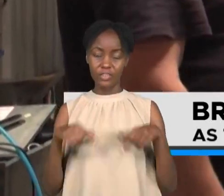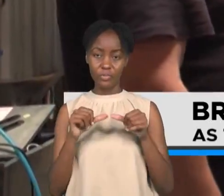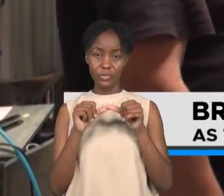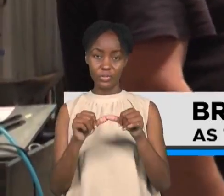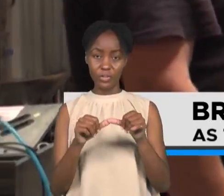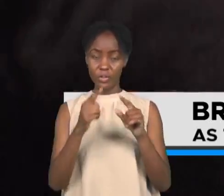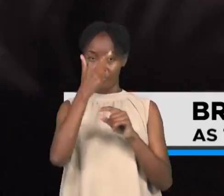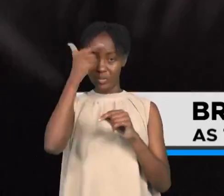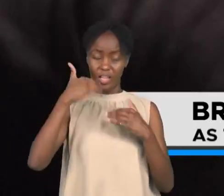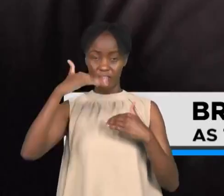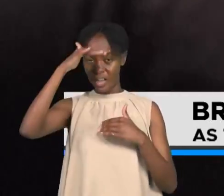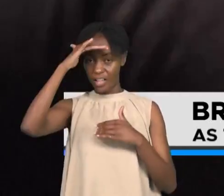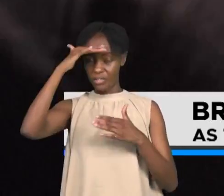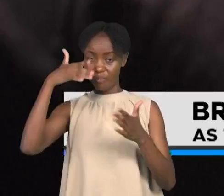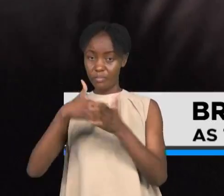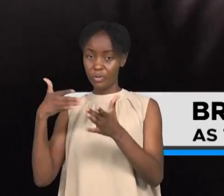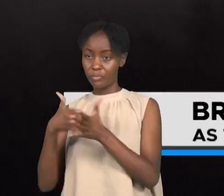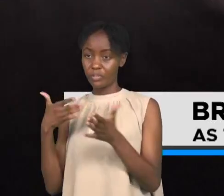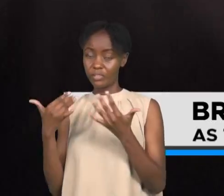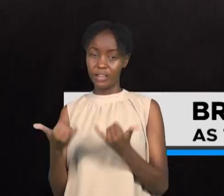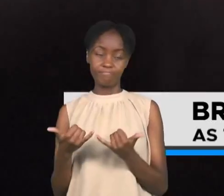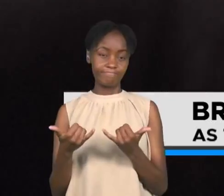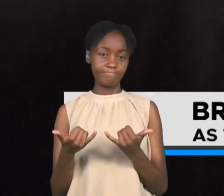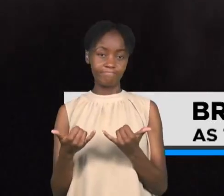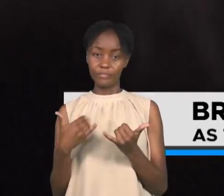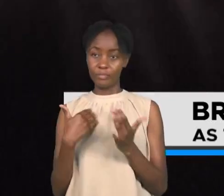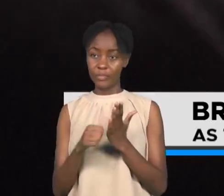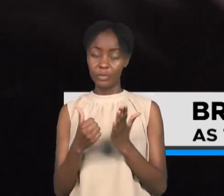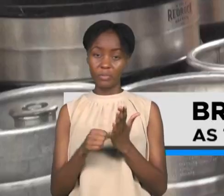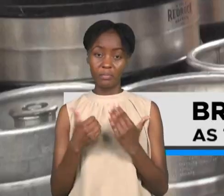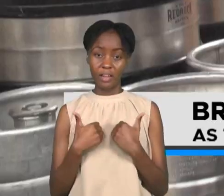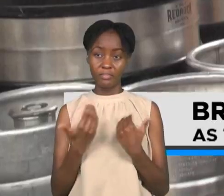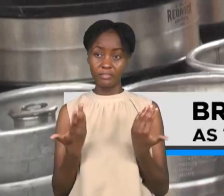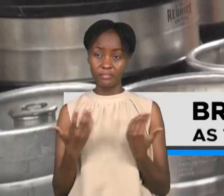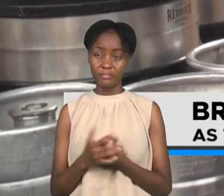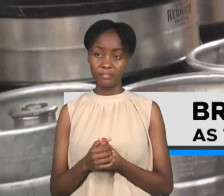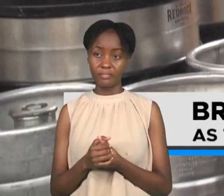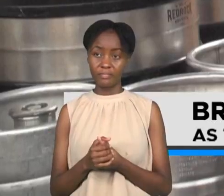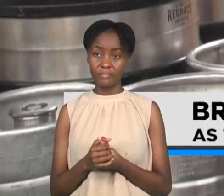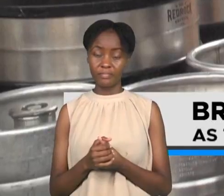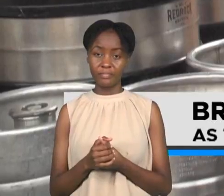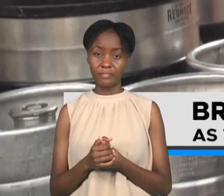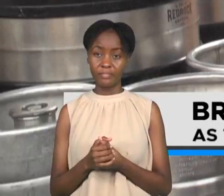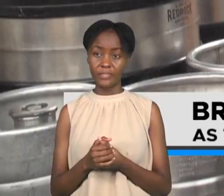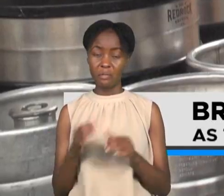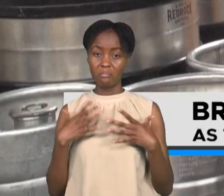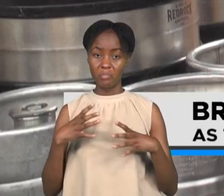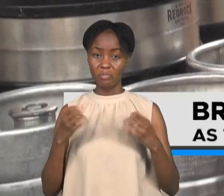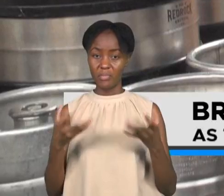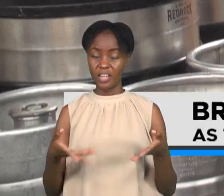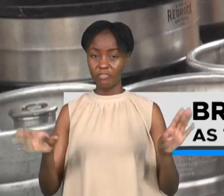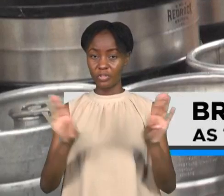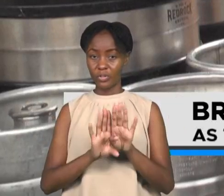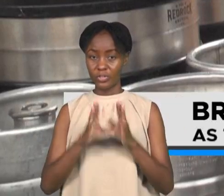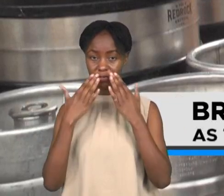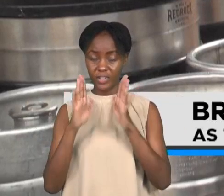in the country, half-heartedly pushing the dust that piles up on the counter. A lot of craft breweries closed down during the lockdown,